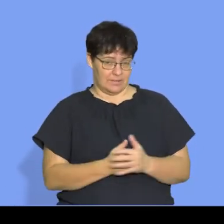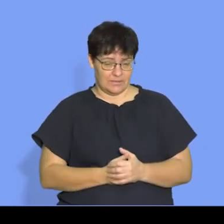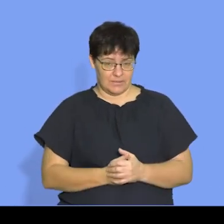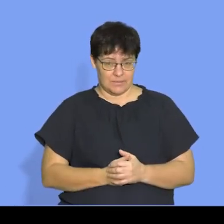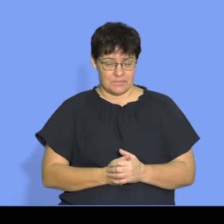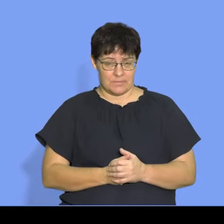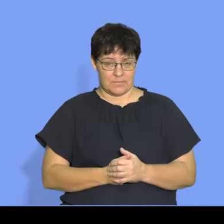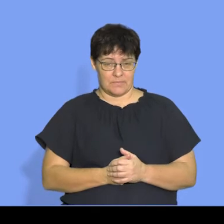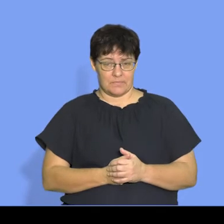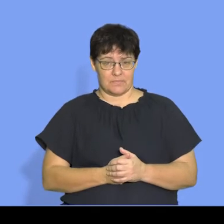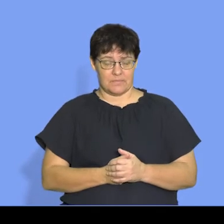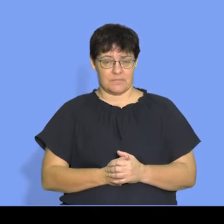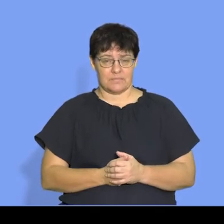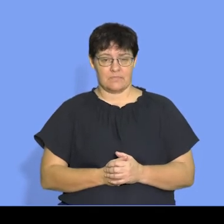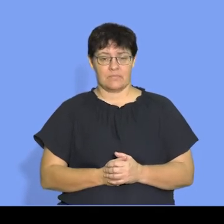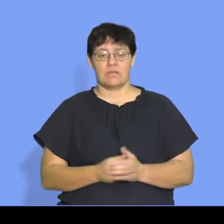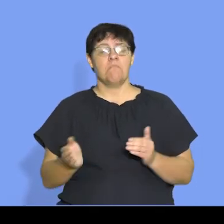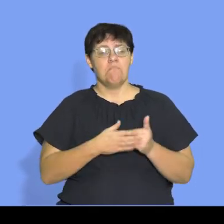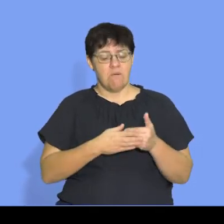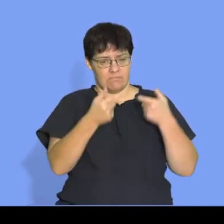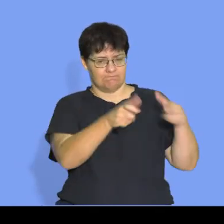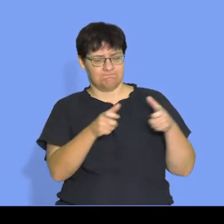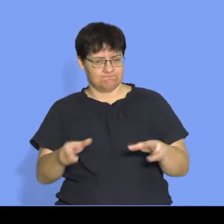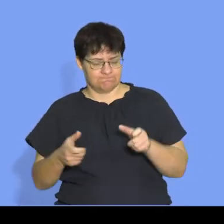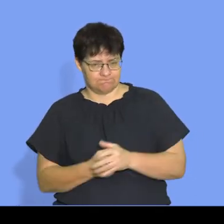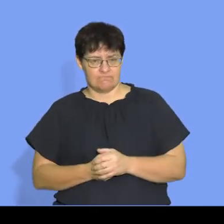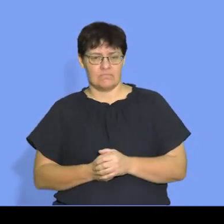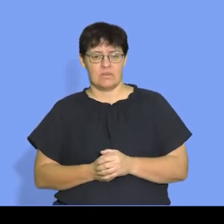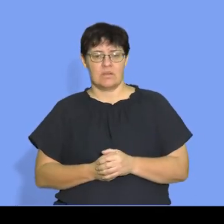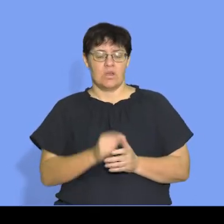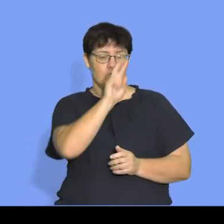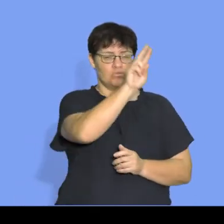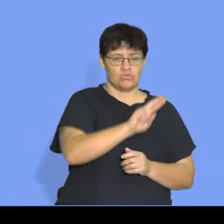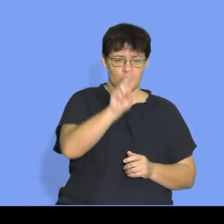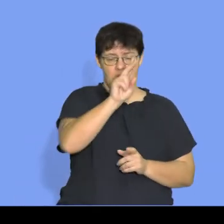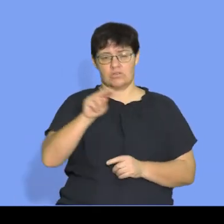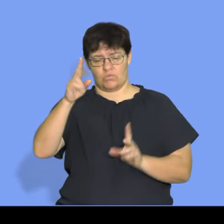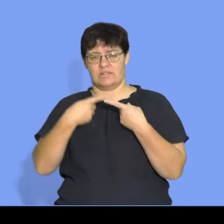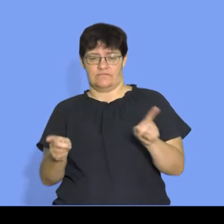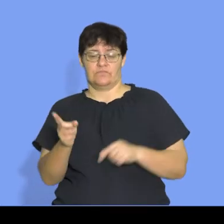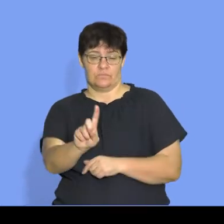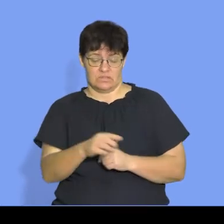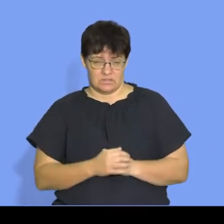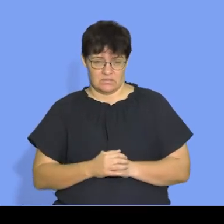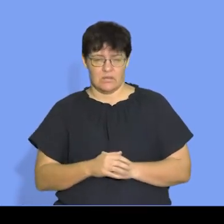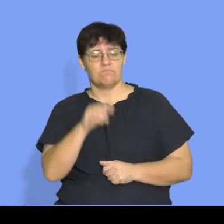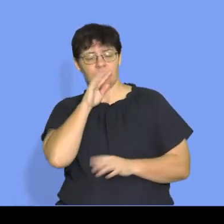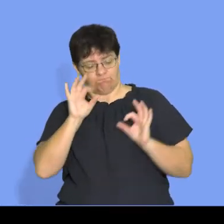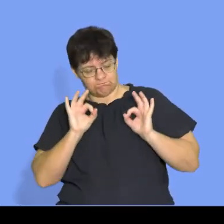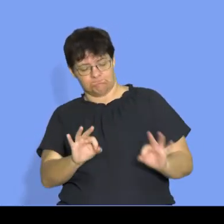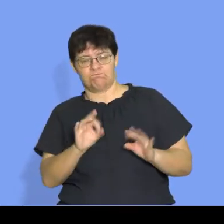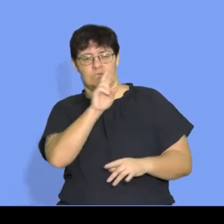Now, the other type of factorizing has to do with the difference of two squares. This is about a perfect